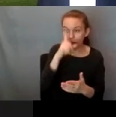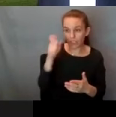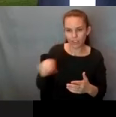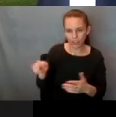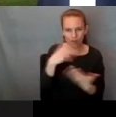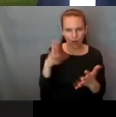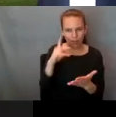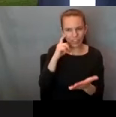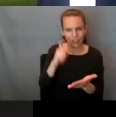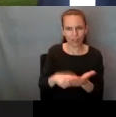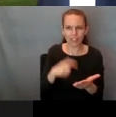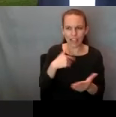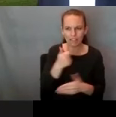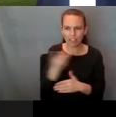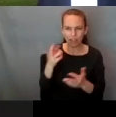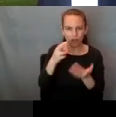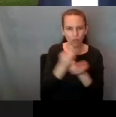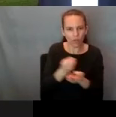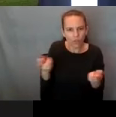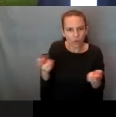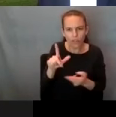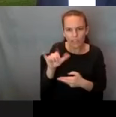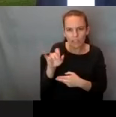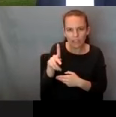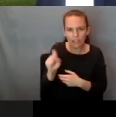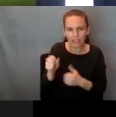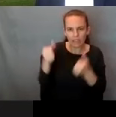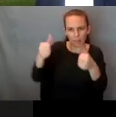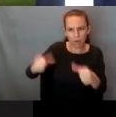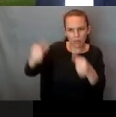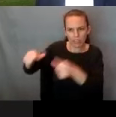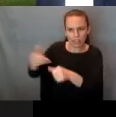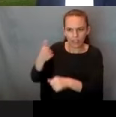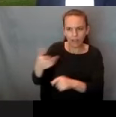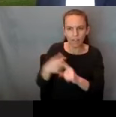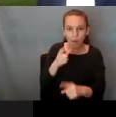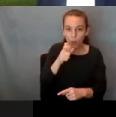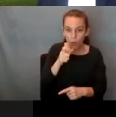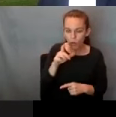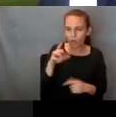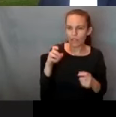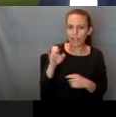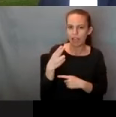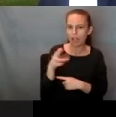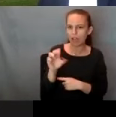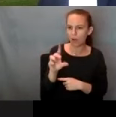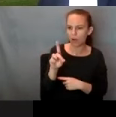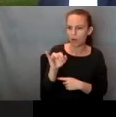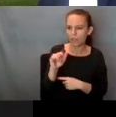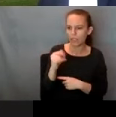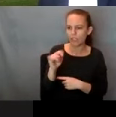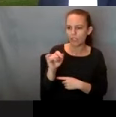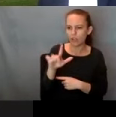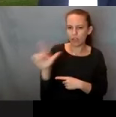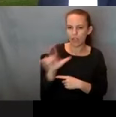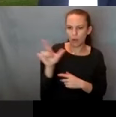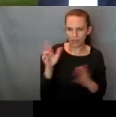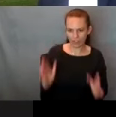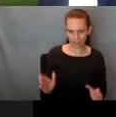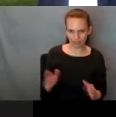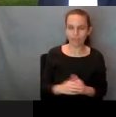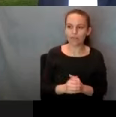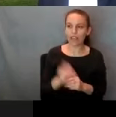be a number of resource links posted there by the ECHO Digital Librarian. And as you can see here at the end of the session, we will